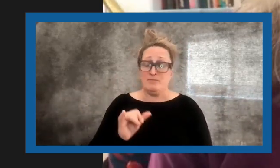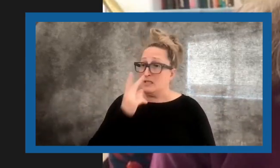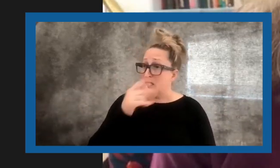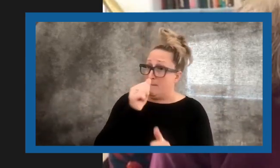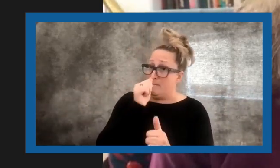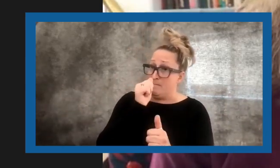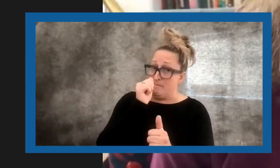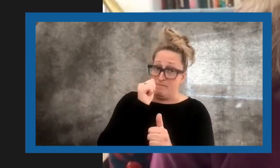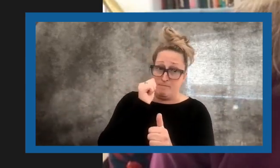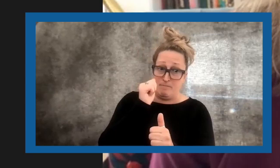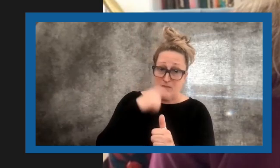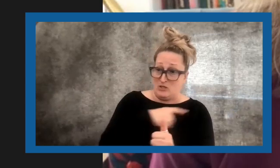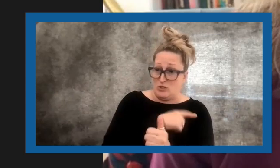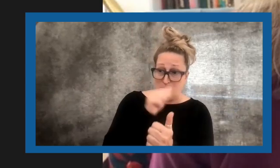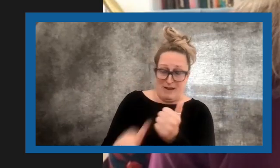pass,